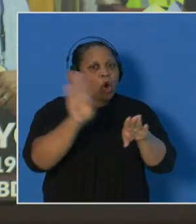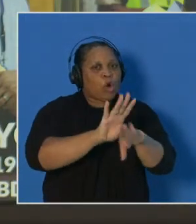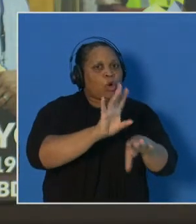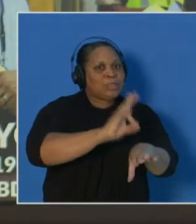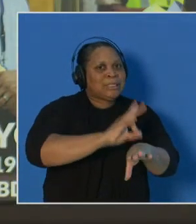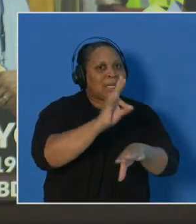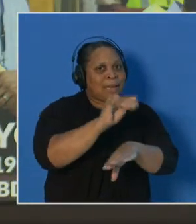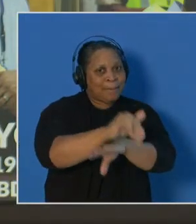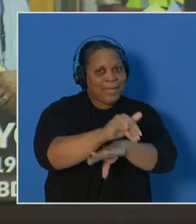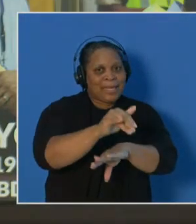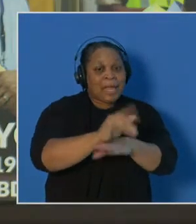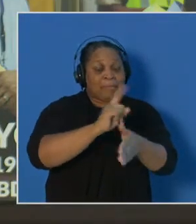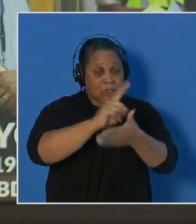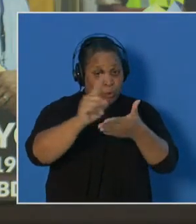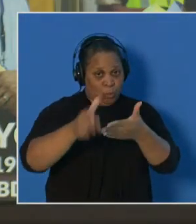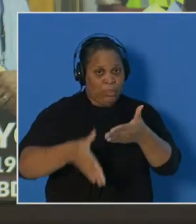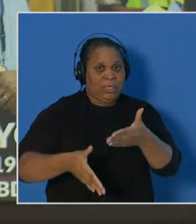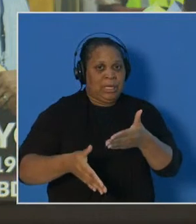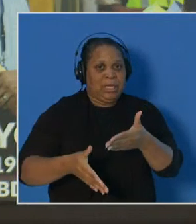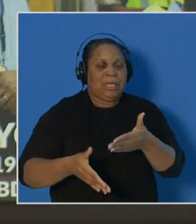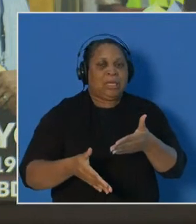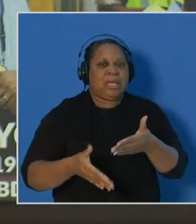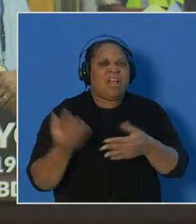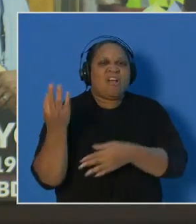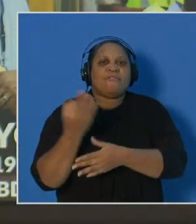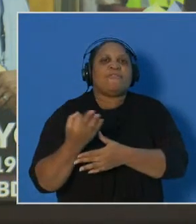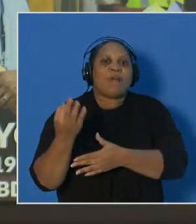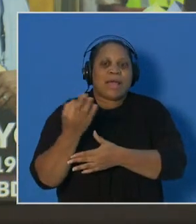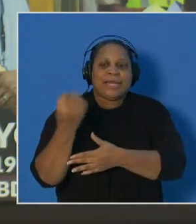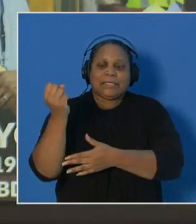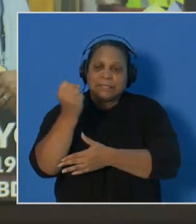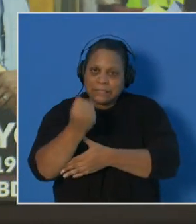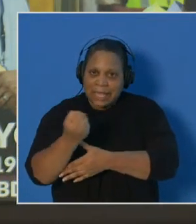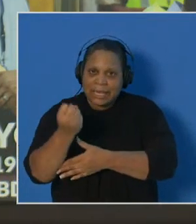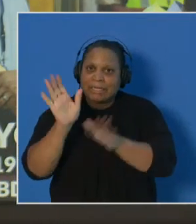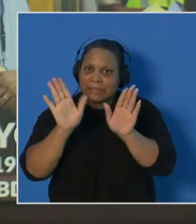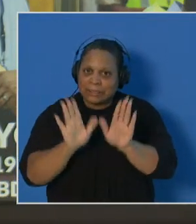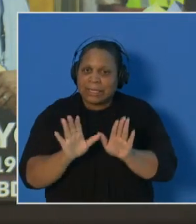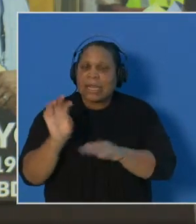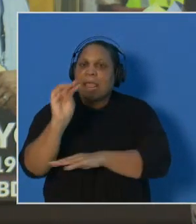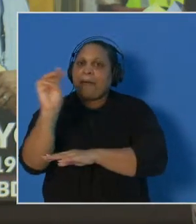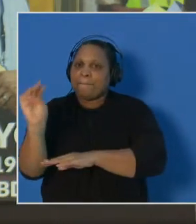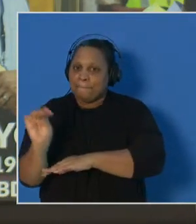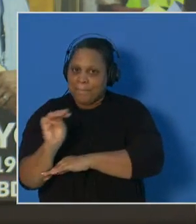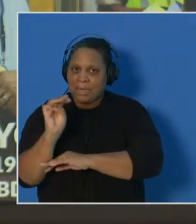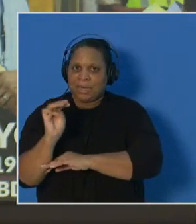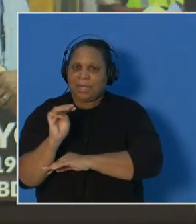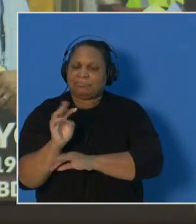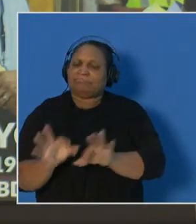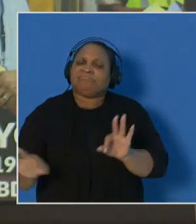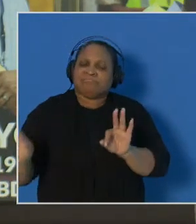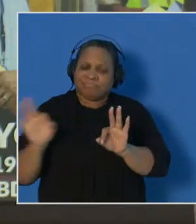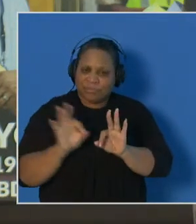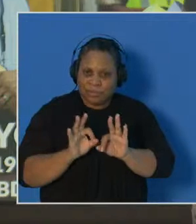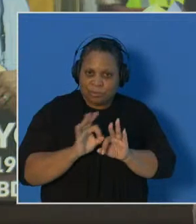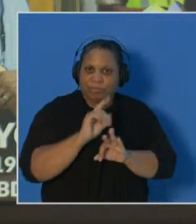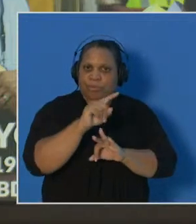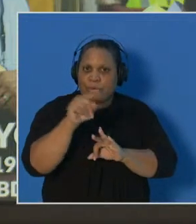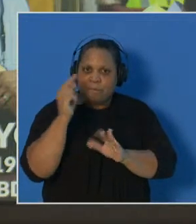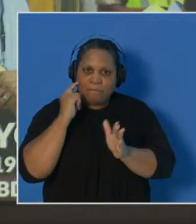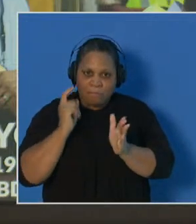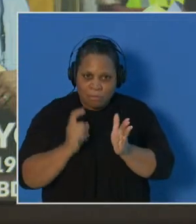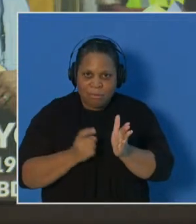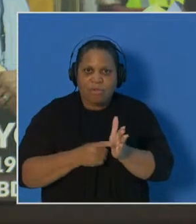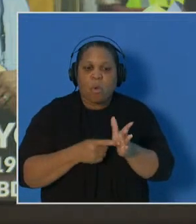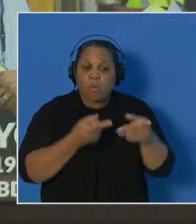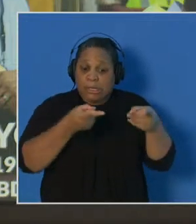p.m. this weekend on Friday, Saturday, Sunday, and Monday. So it is important to note that this will be